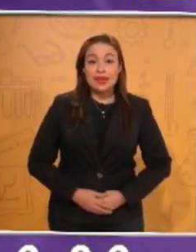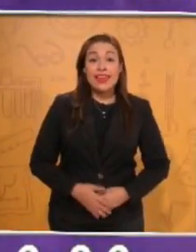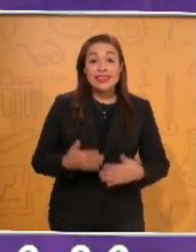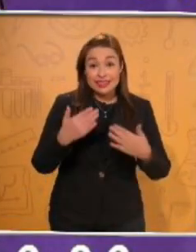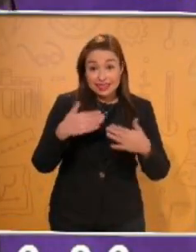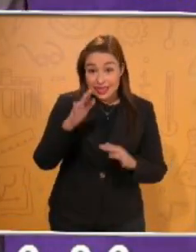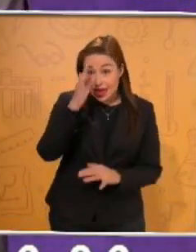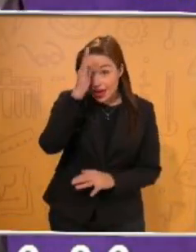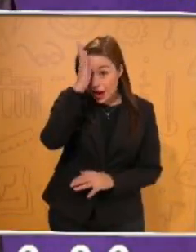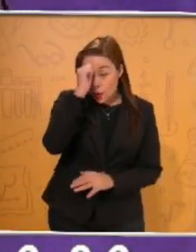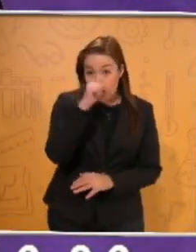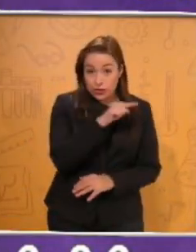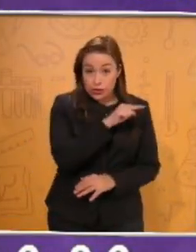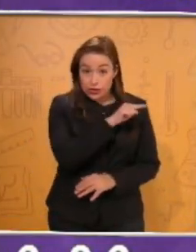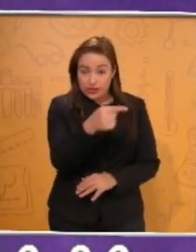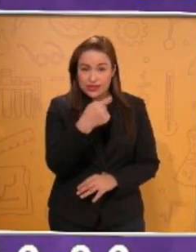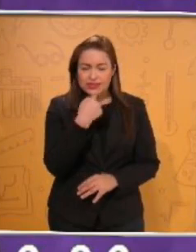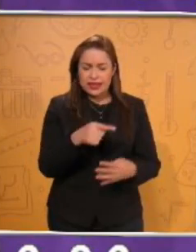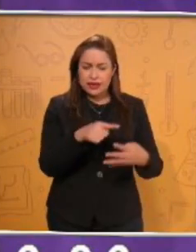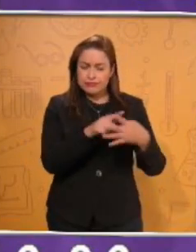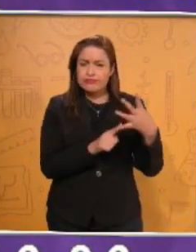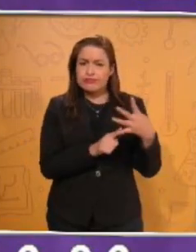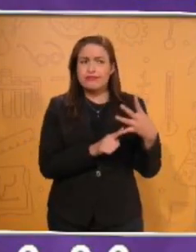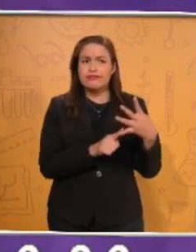According to the elementary